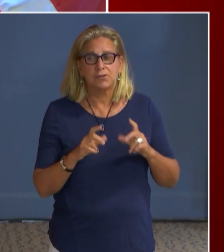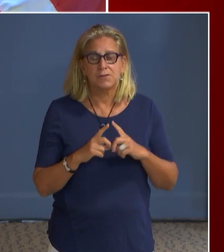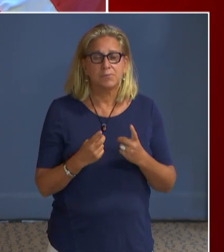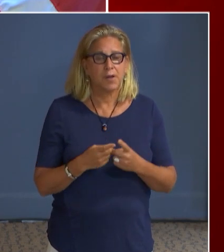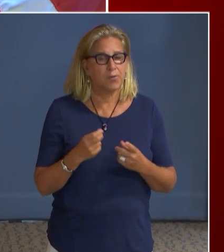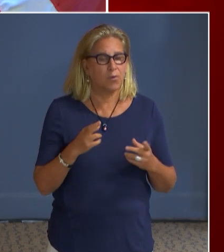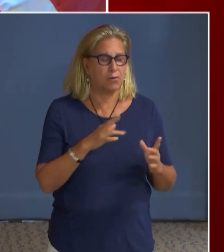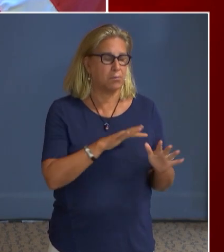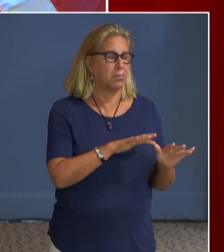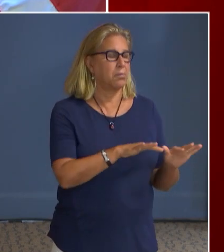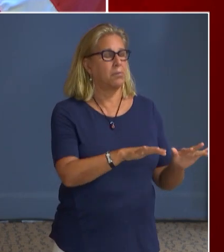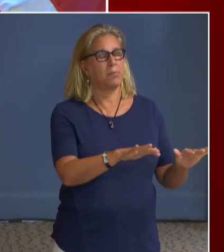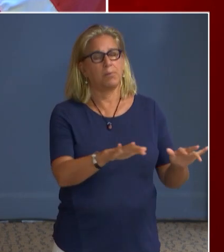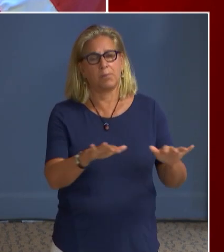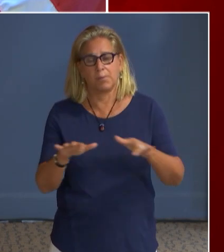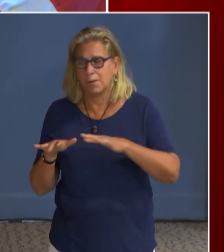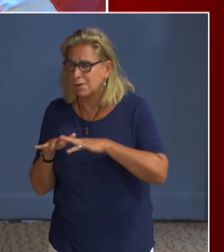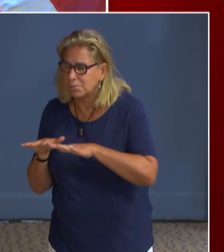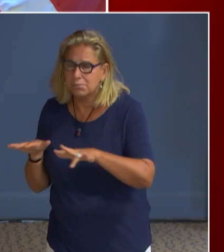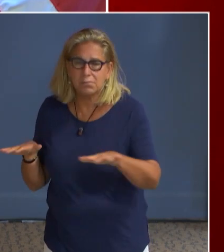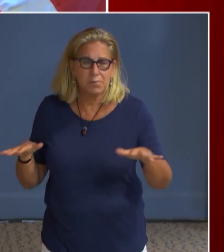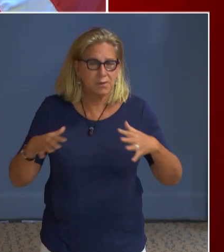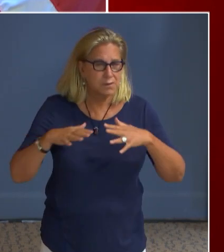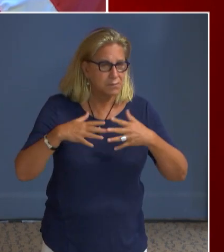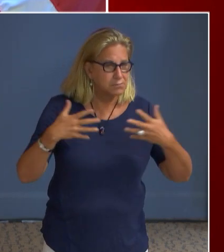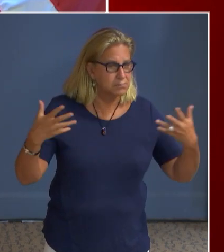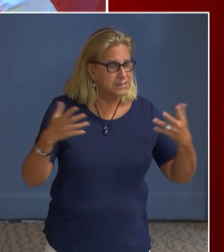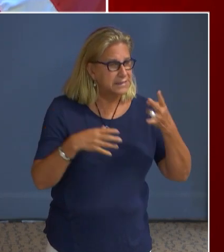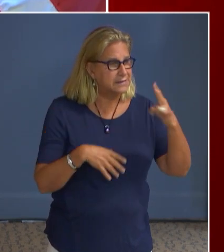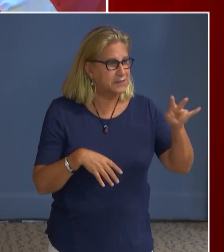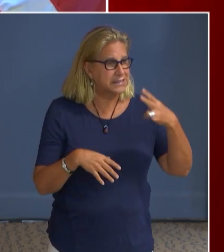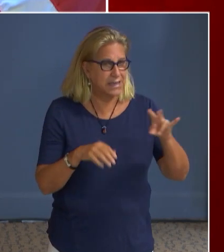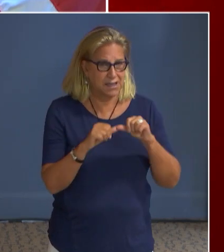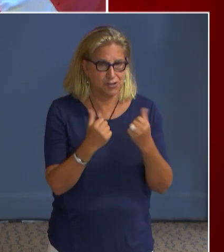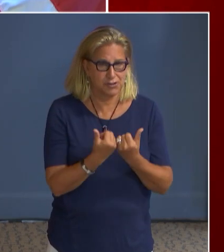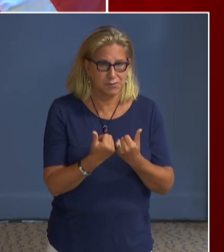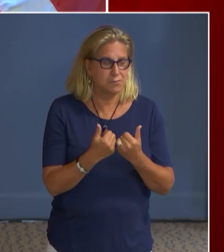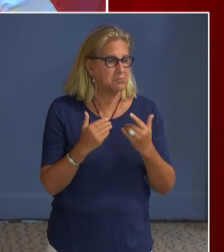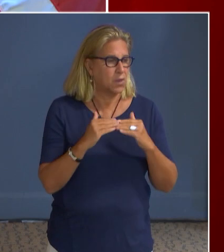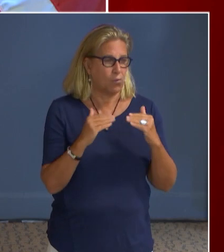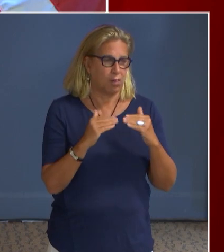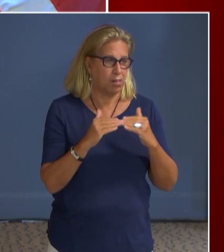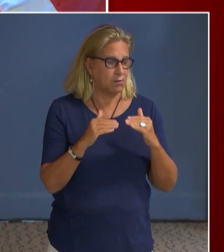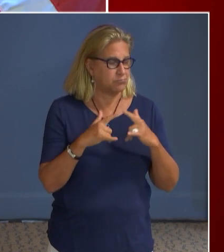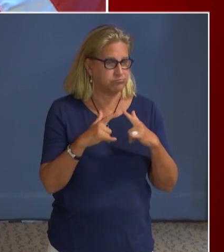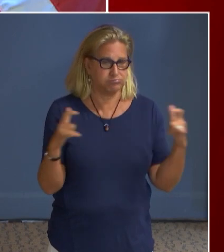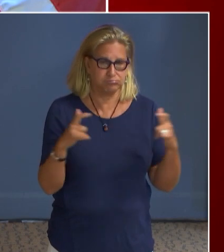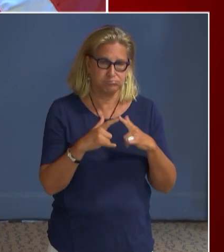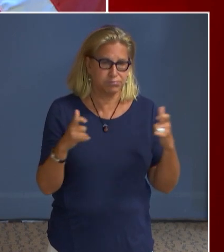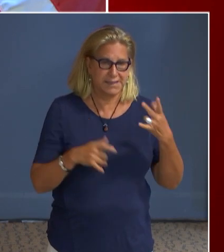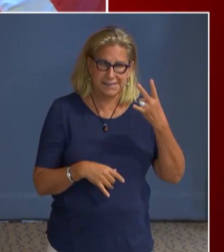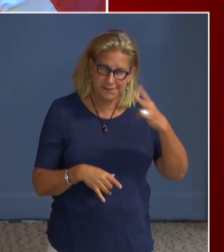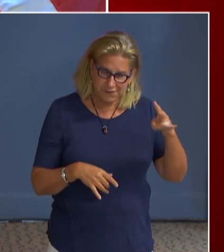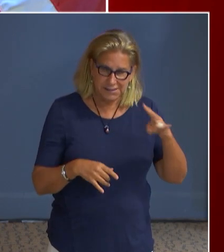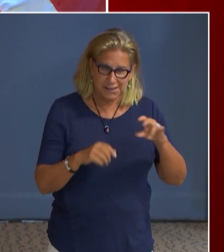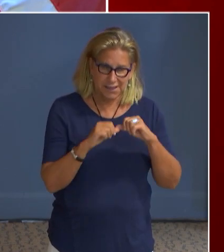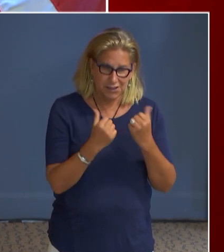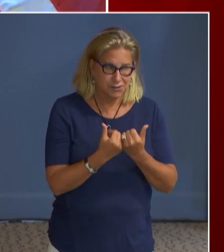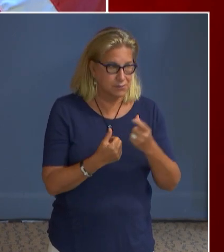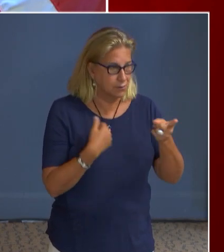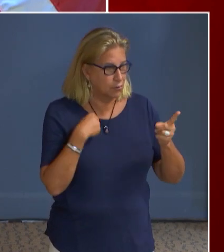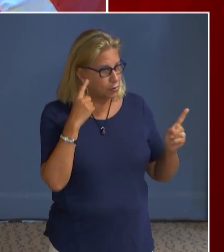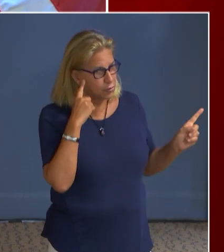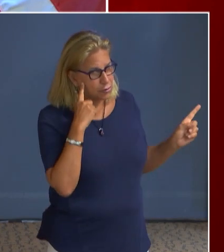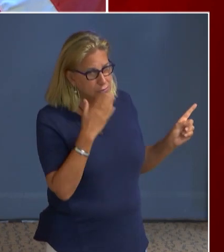agencies, or? They're spread out relatively equally. And then we're hearing about some jurisdictions that are seeing an